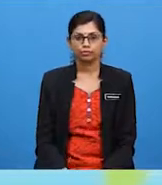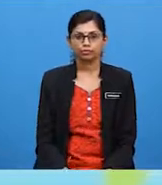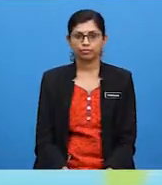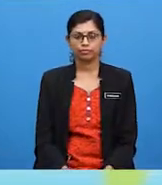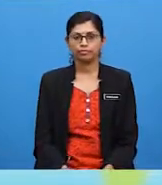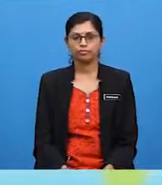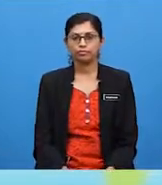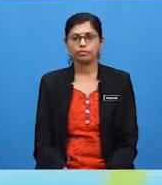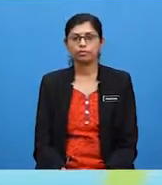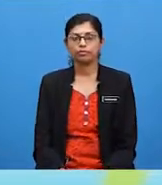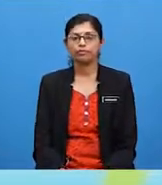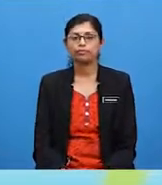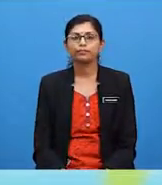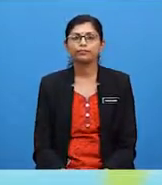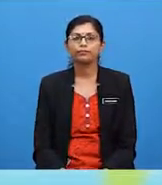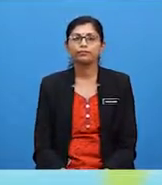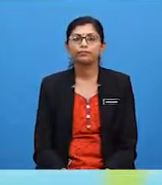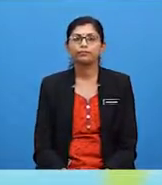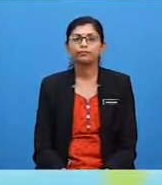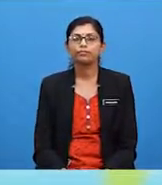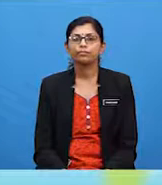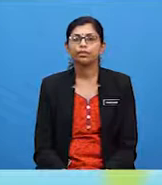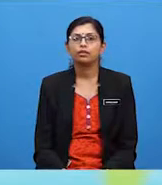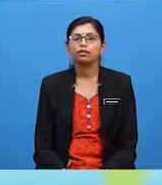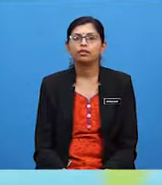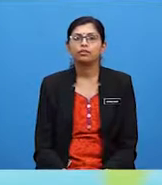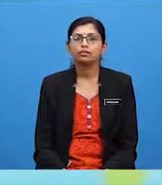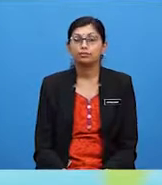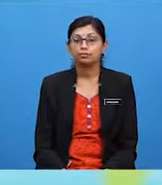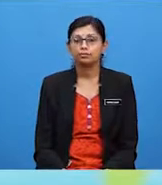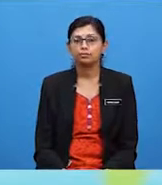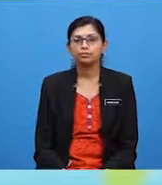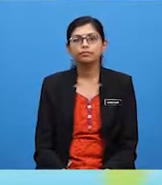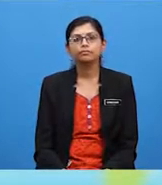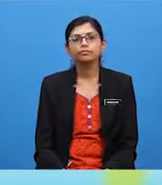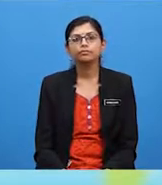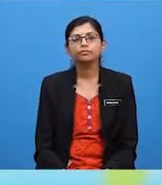You think it's a good idea, so you would say,